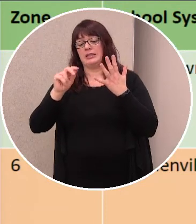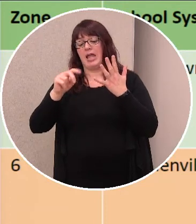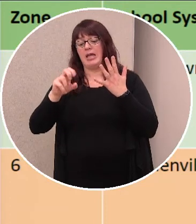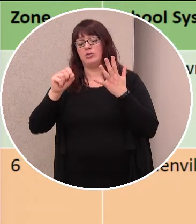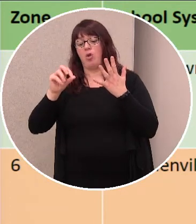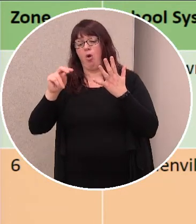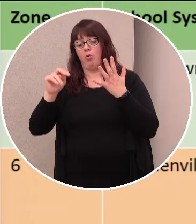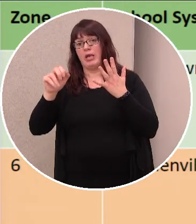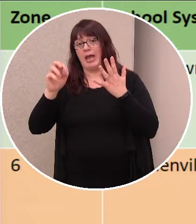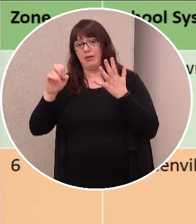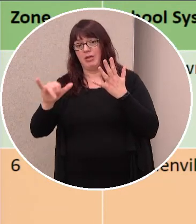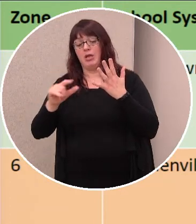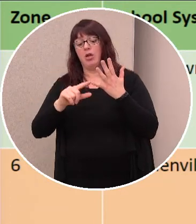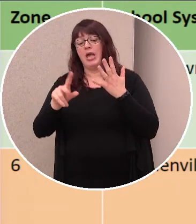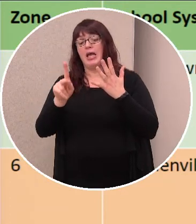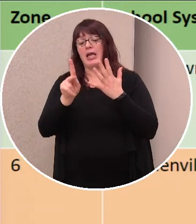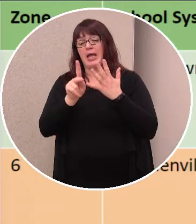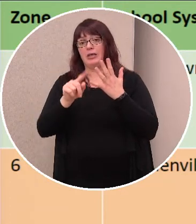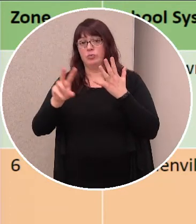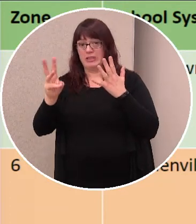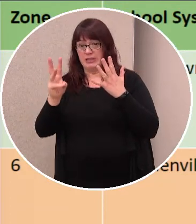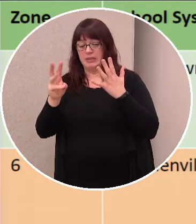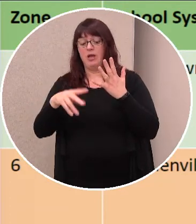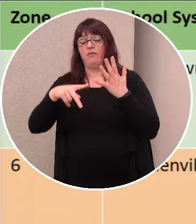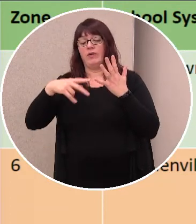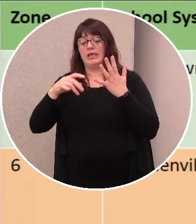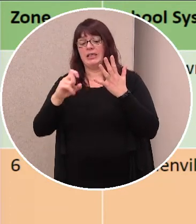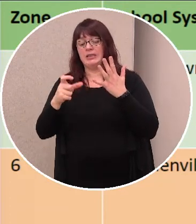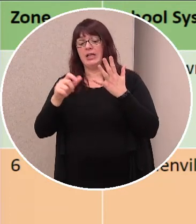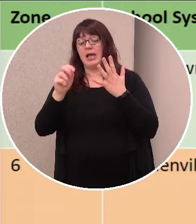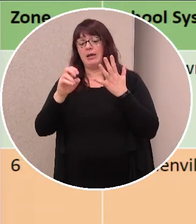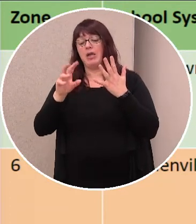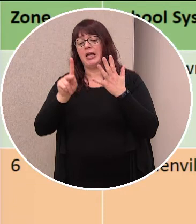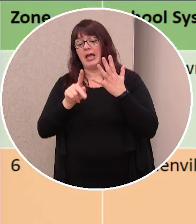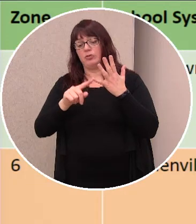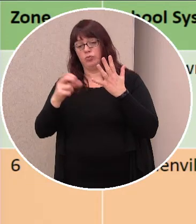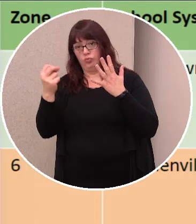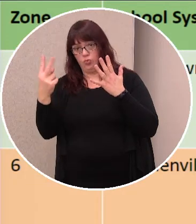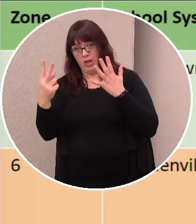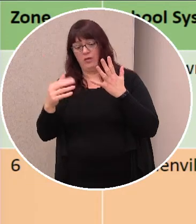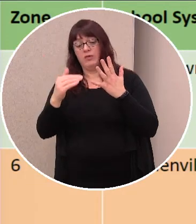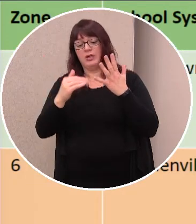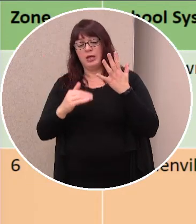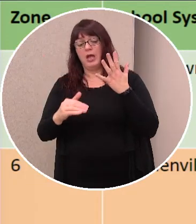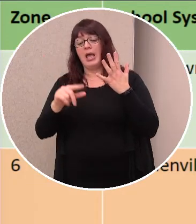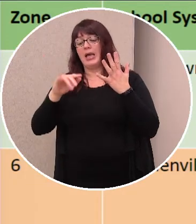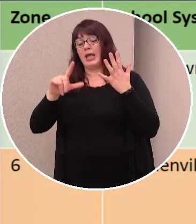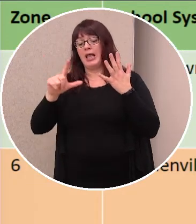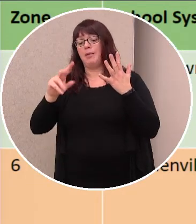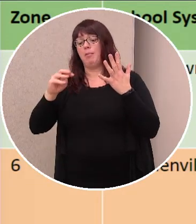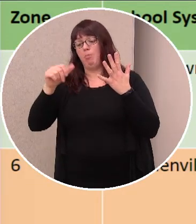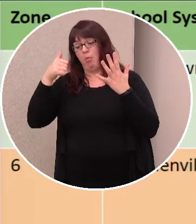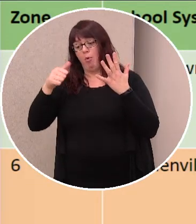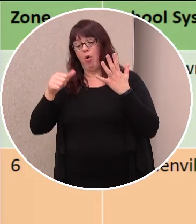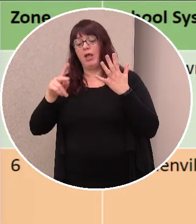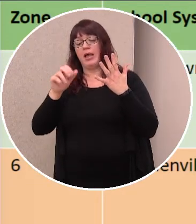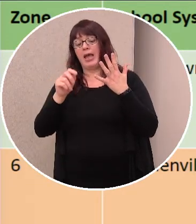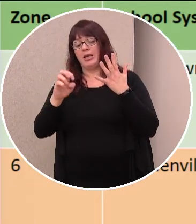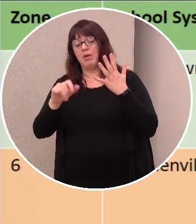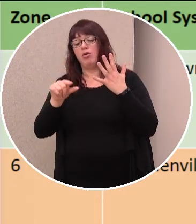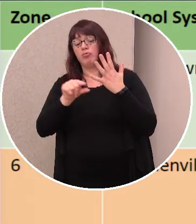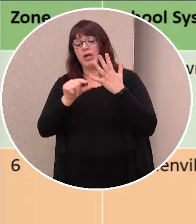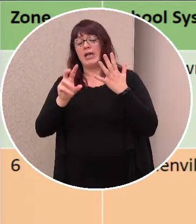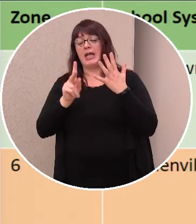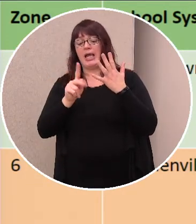Academy, grades K to 6, Phoenix Academy, grades K to 12, and Gill Memorial Academy,